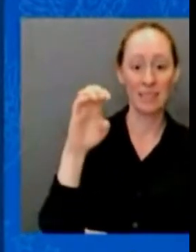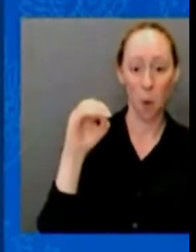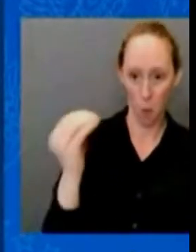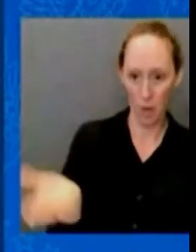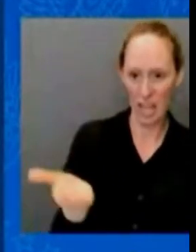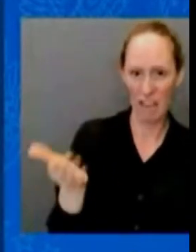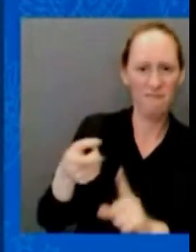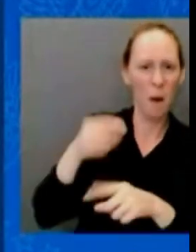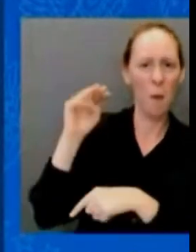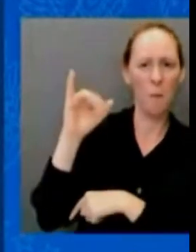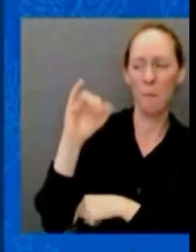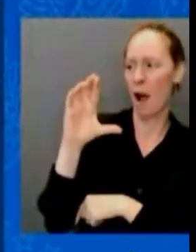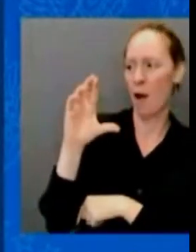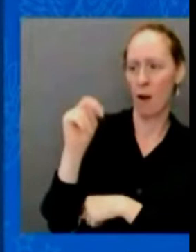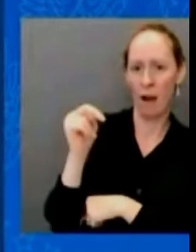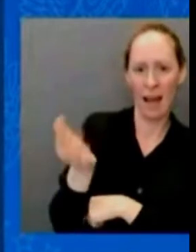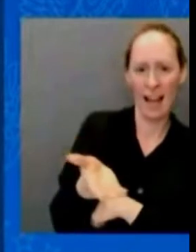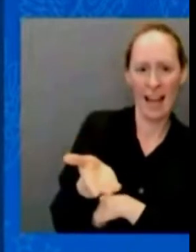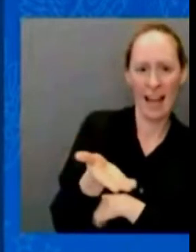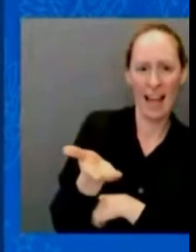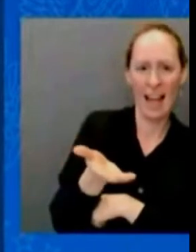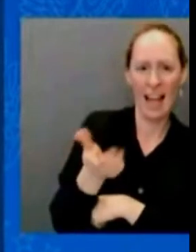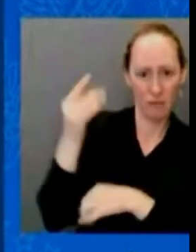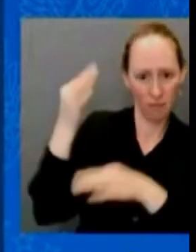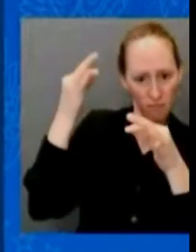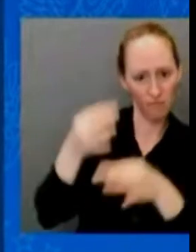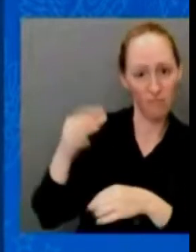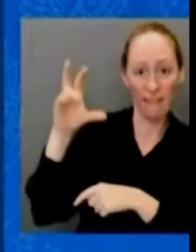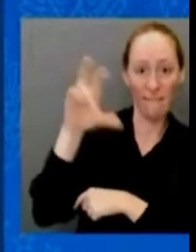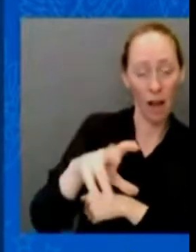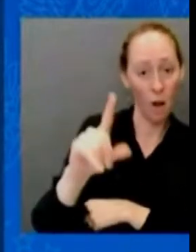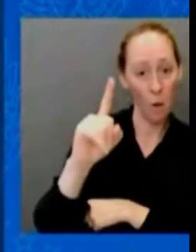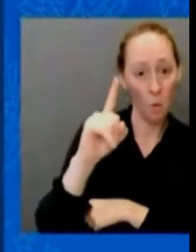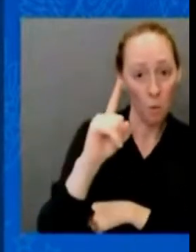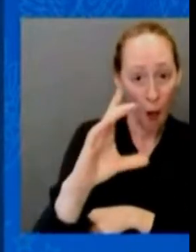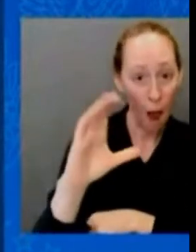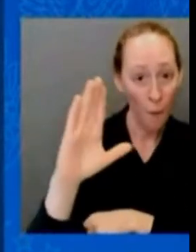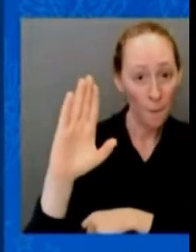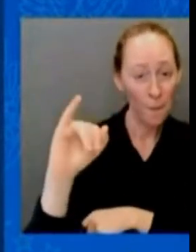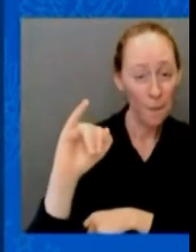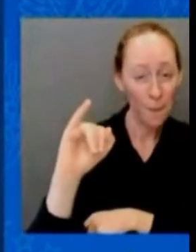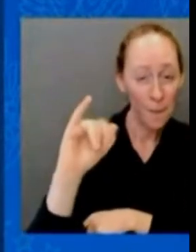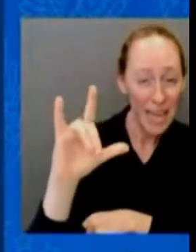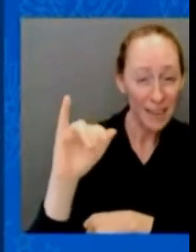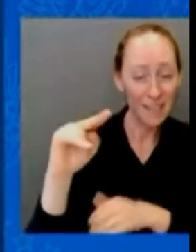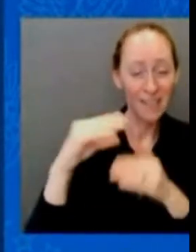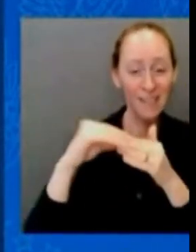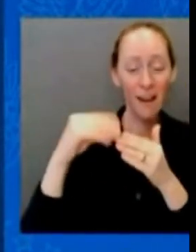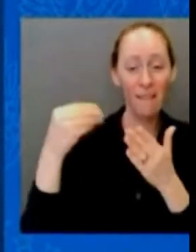$100 billion over the next 20 years here in America